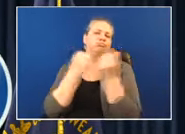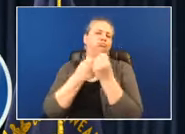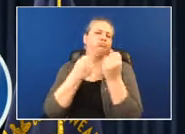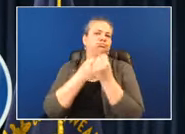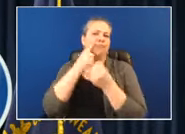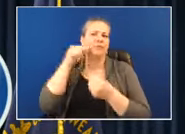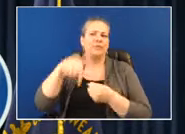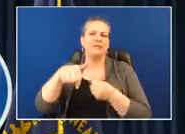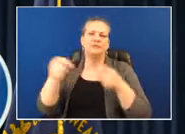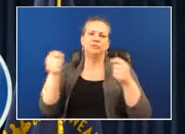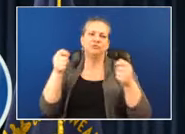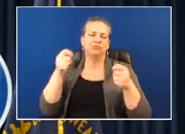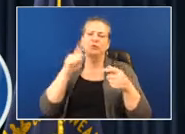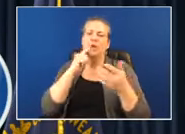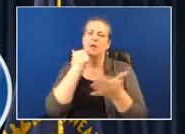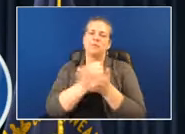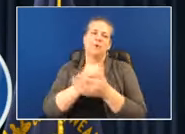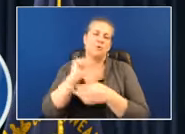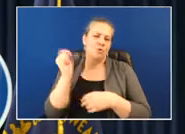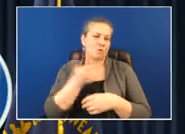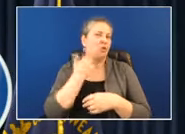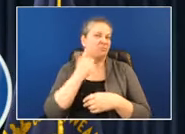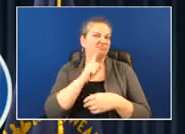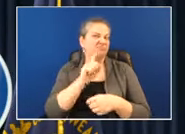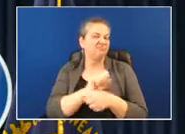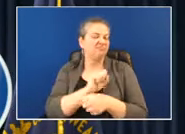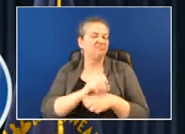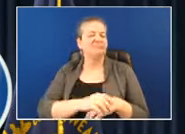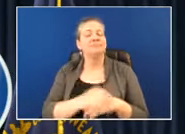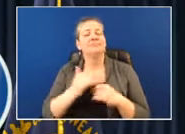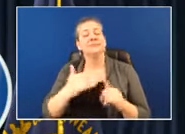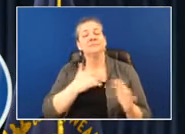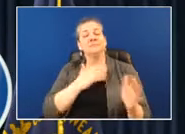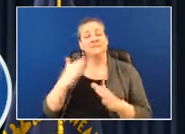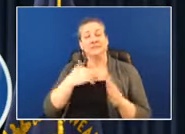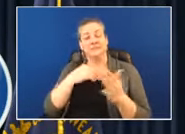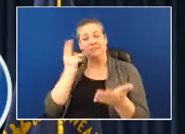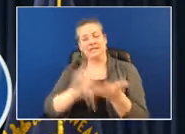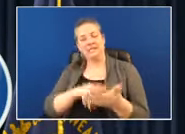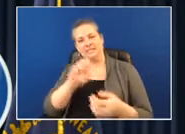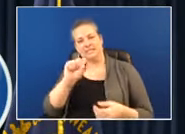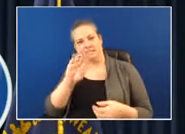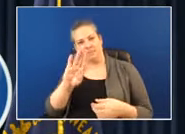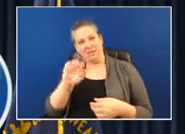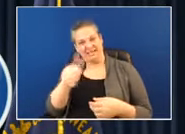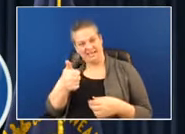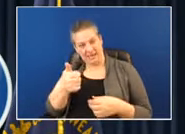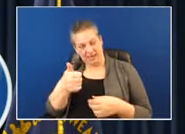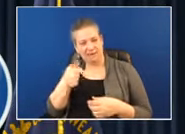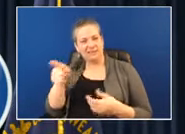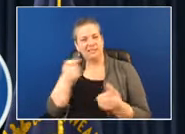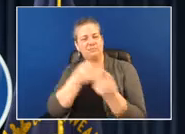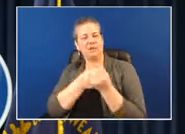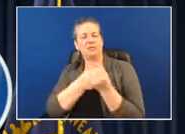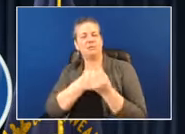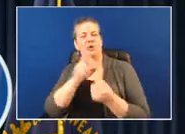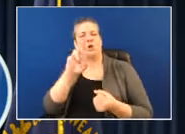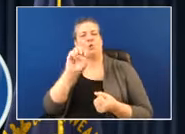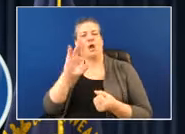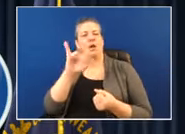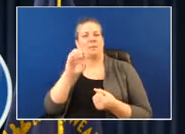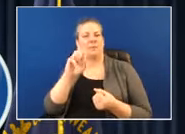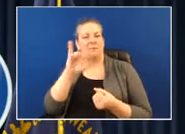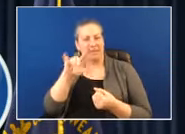everyone. Next, I'm going to sign Senate Bill 10. That's sponsored by Robbie Mills. Unfortunately, the